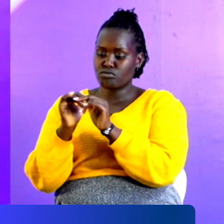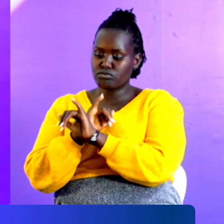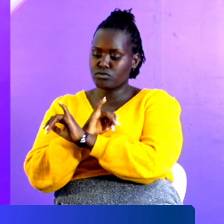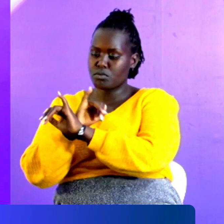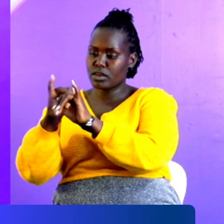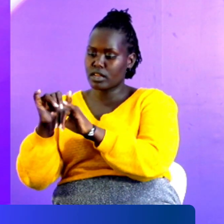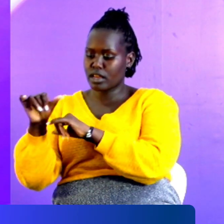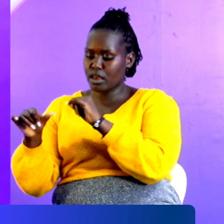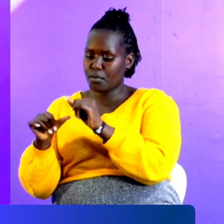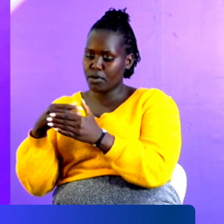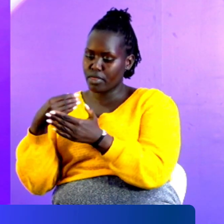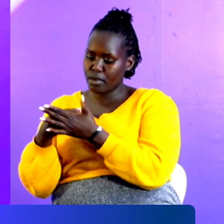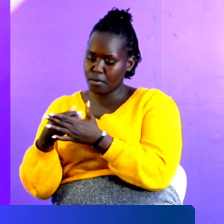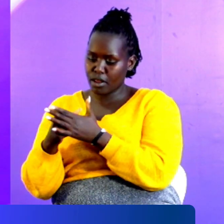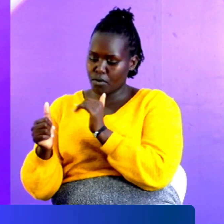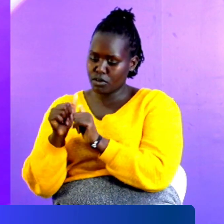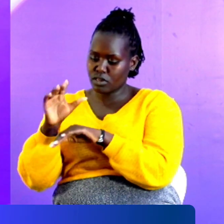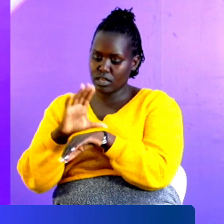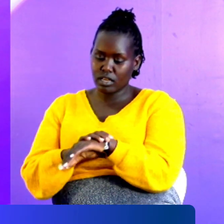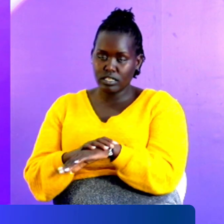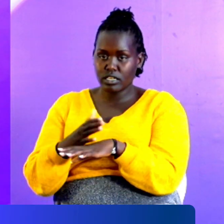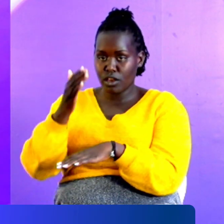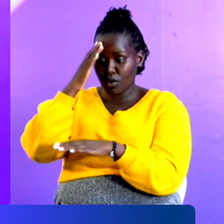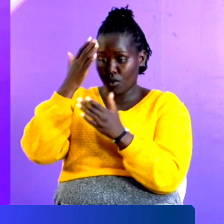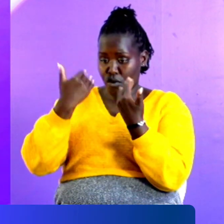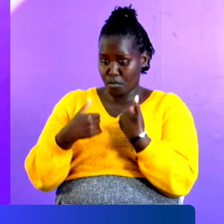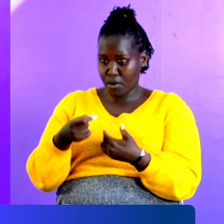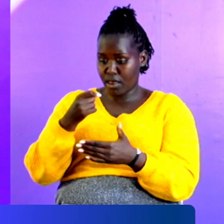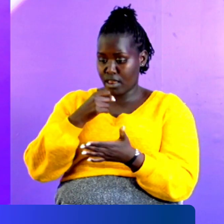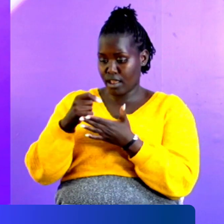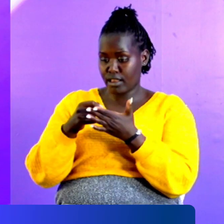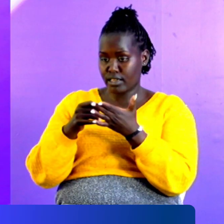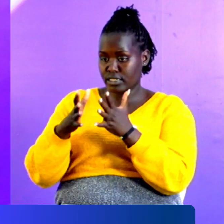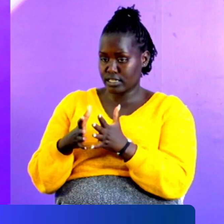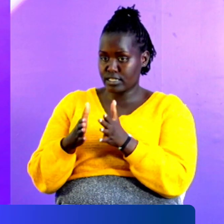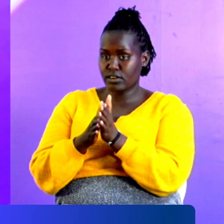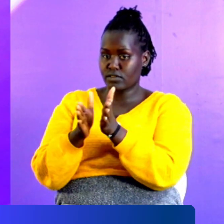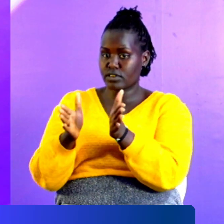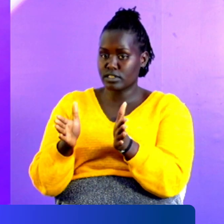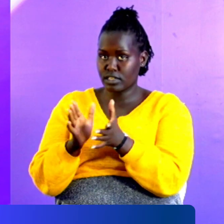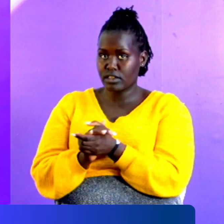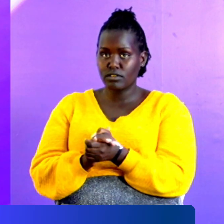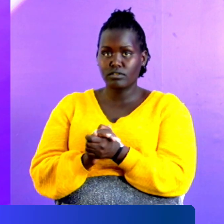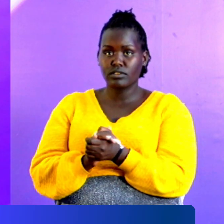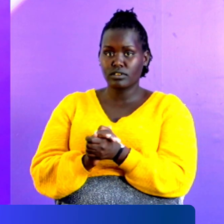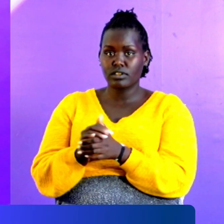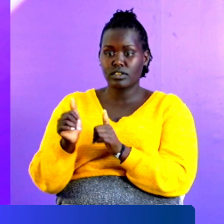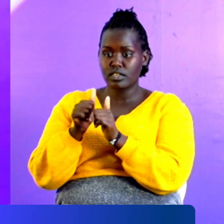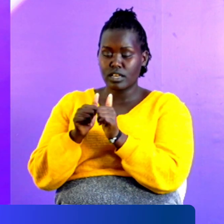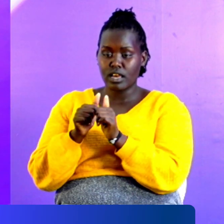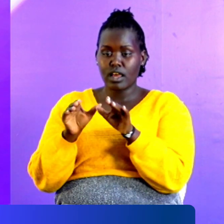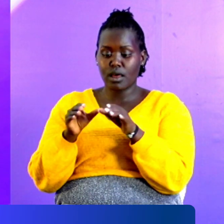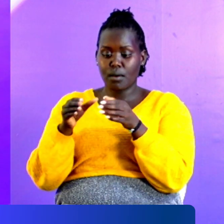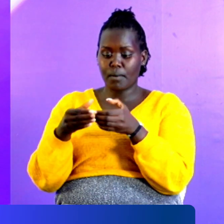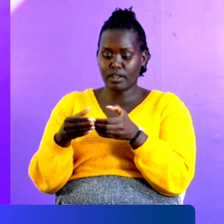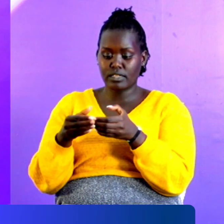on the amount of money he was receiving. Do you know me as the interim secretary general Yeah. of Inject Party? Yes. Okay? Yes.